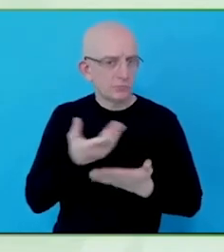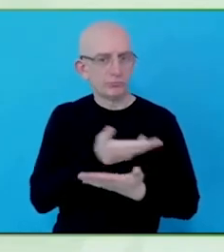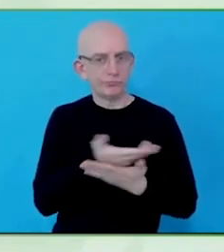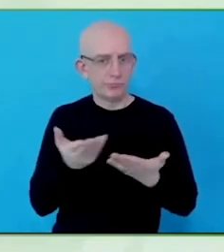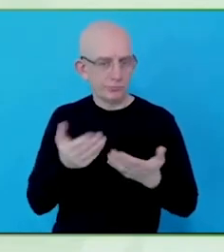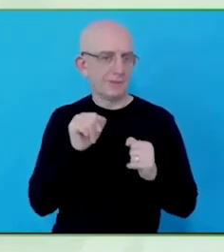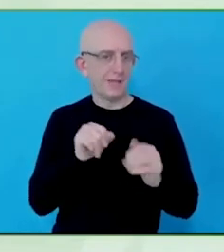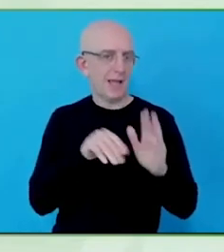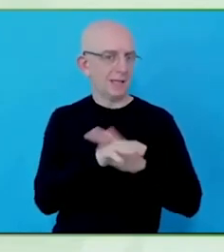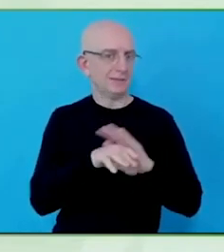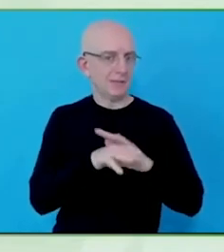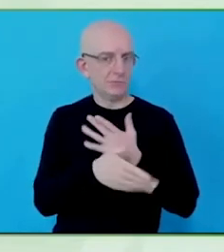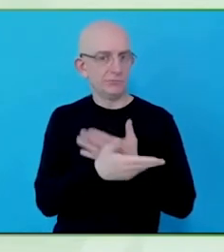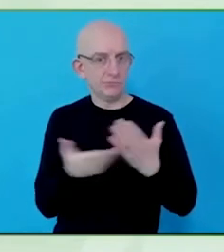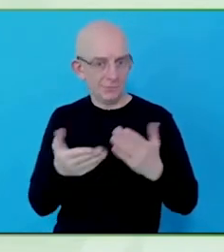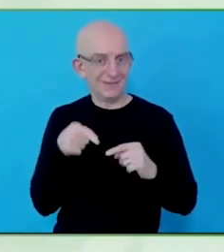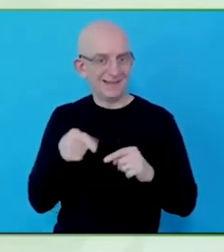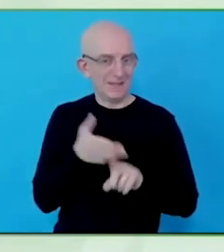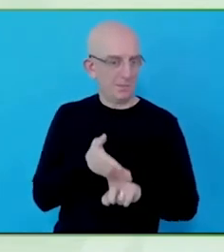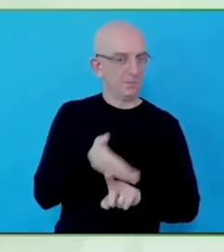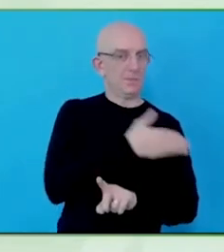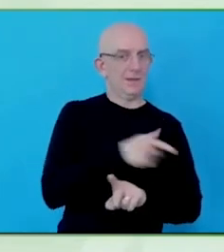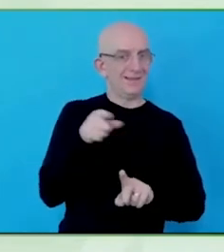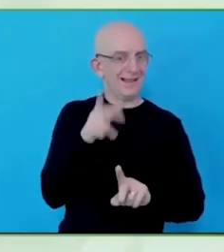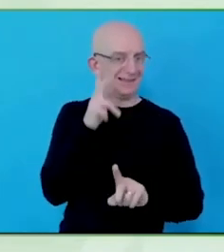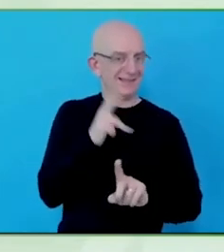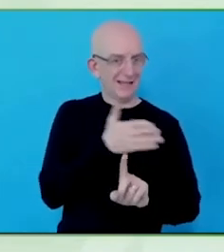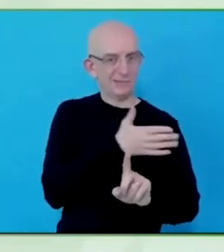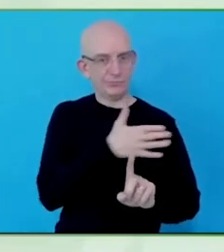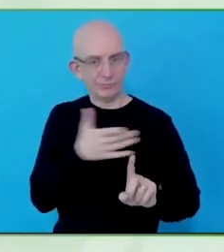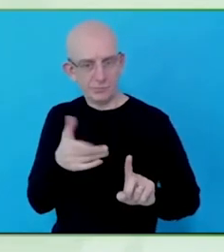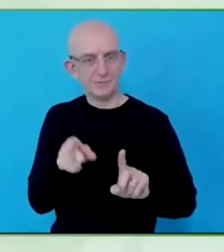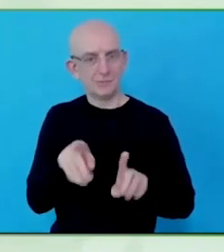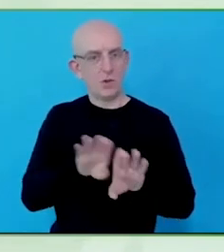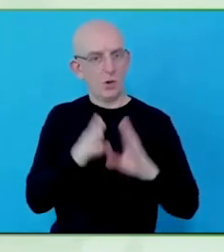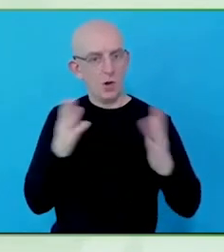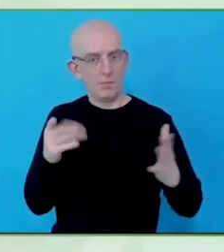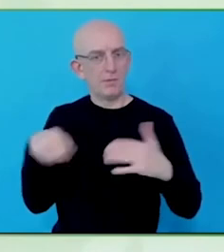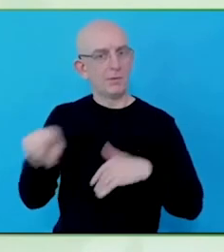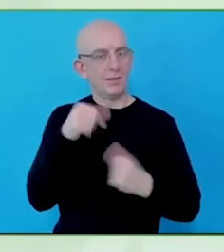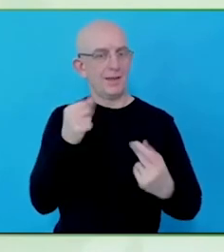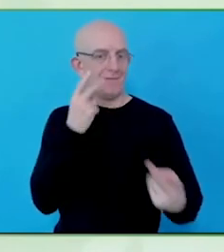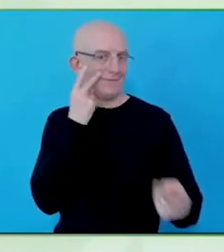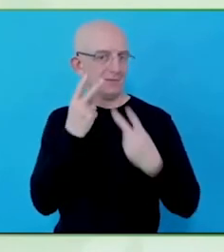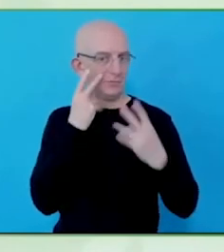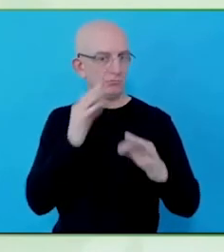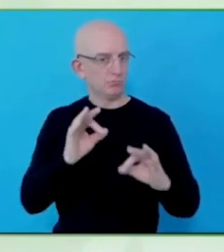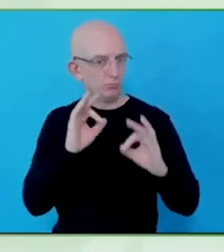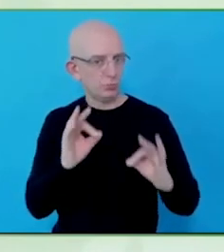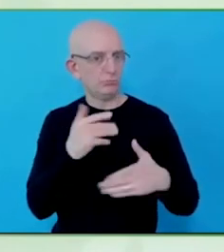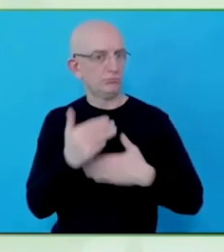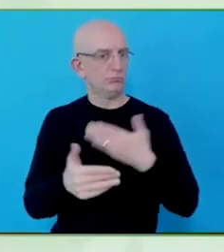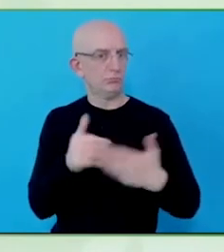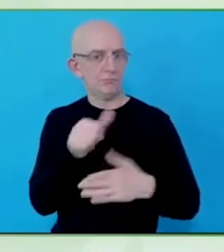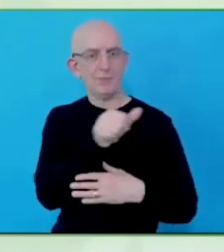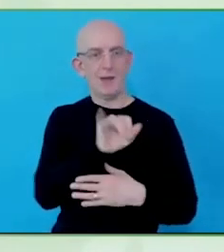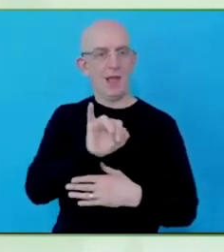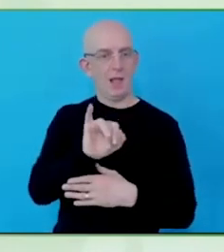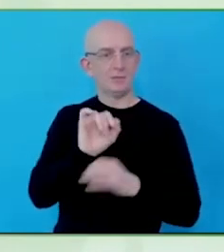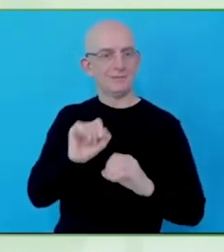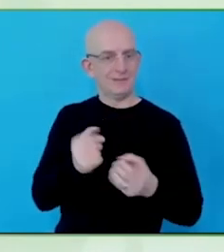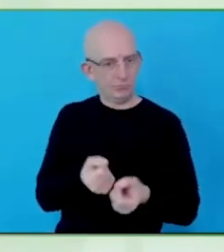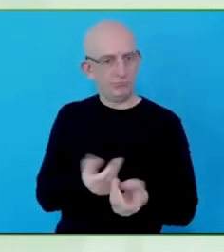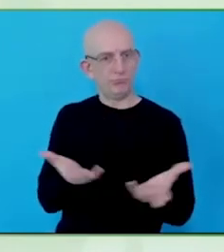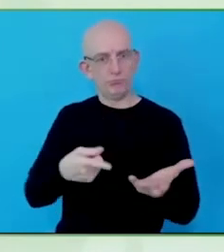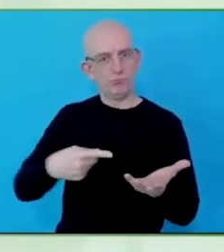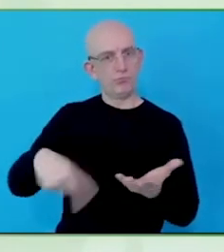widget gives a view to the stakeholders on how compliant they are. And it will reflect to them what's been solved